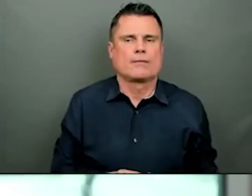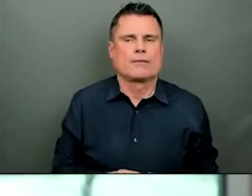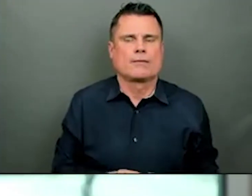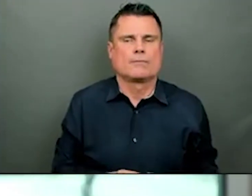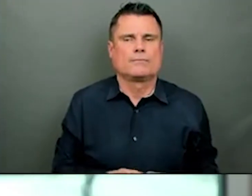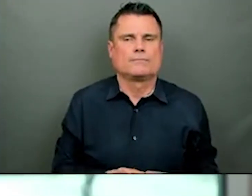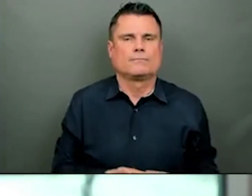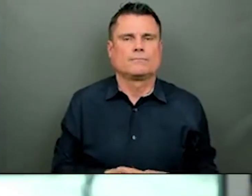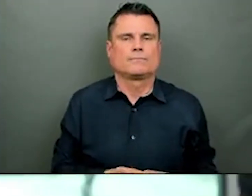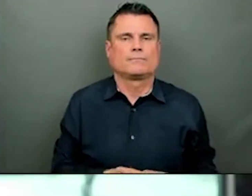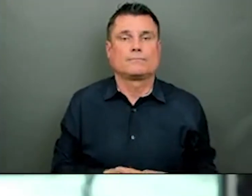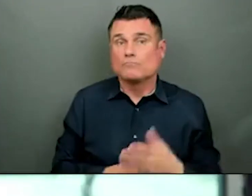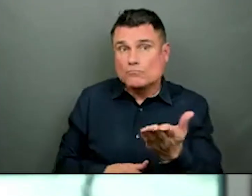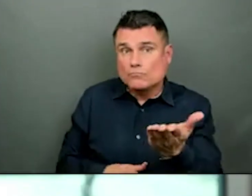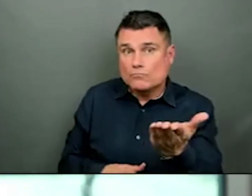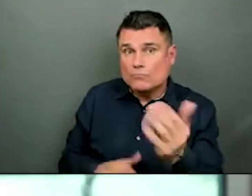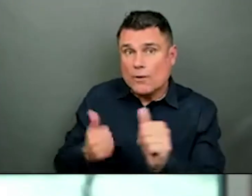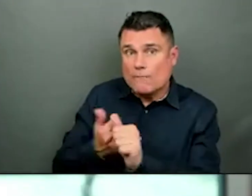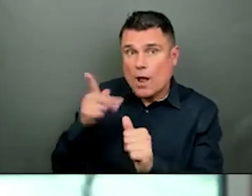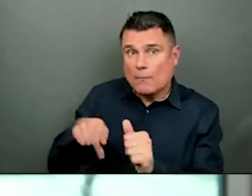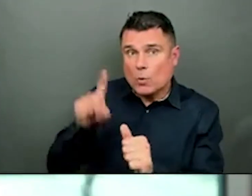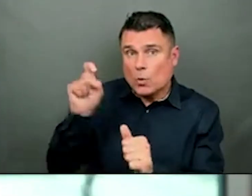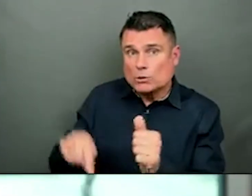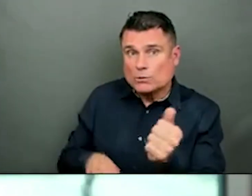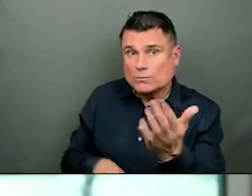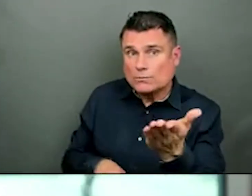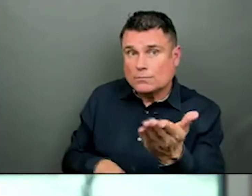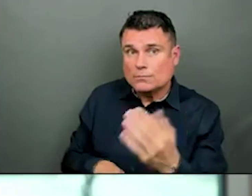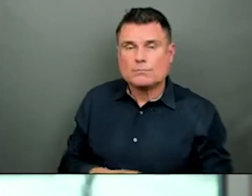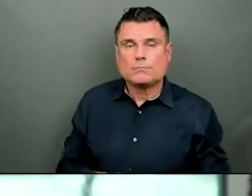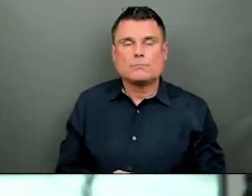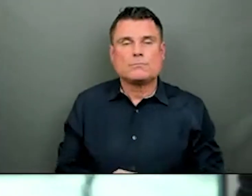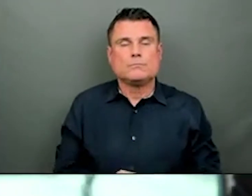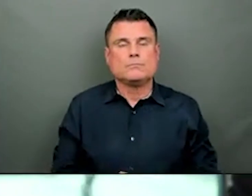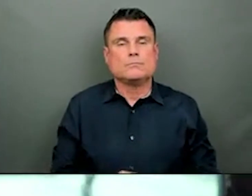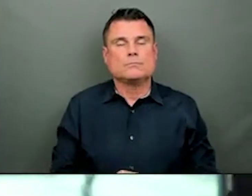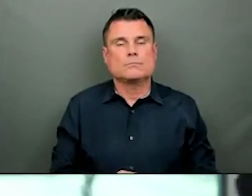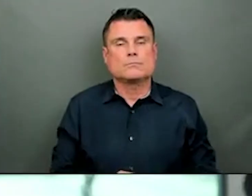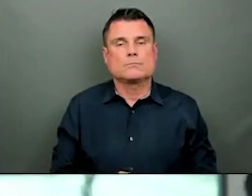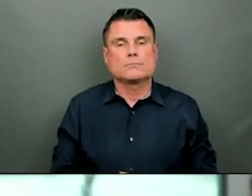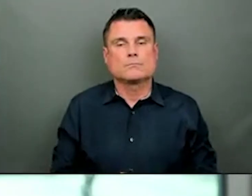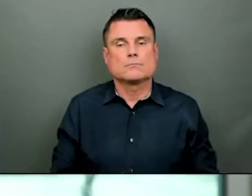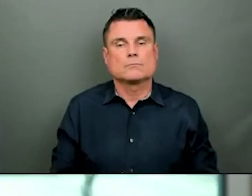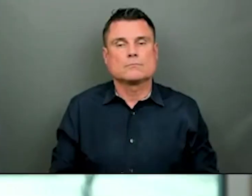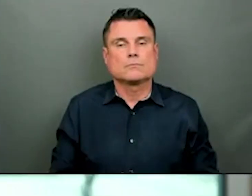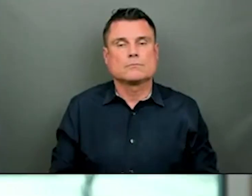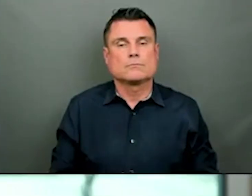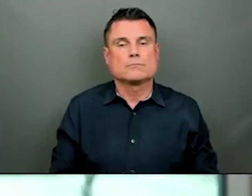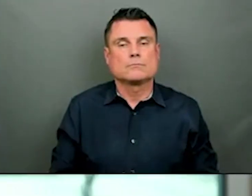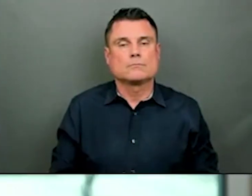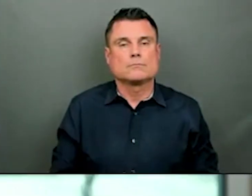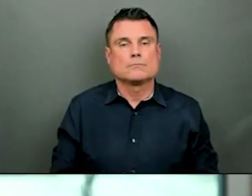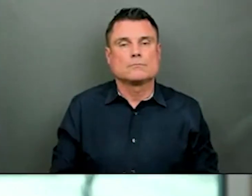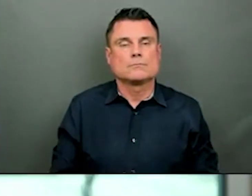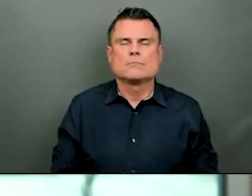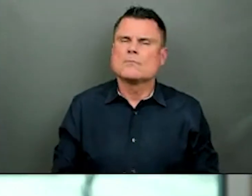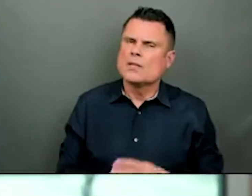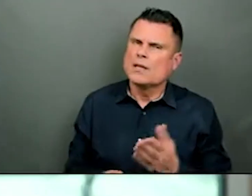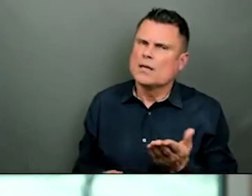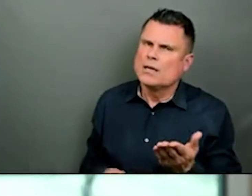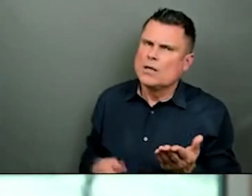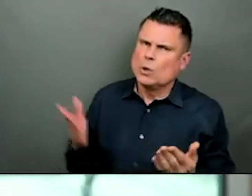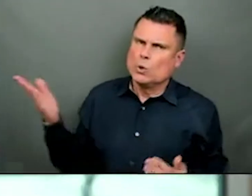mentioned during your earlier comments about people now having to wait. Could you specify, is that